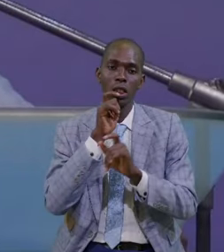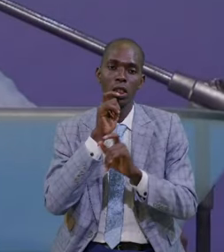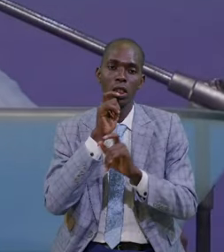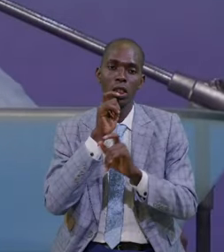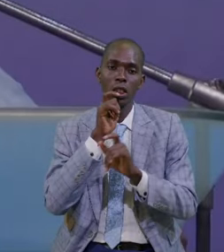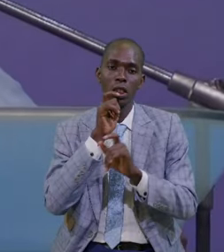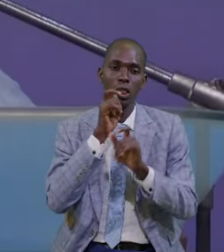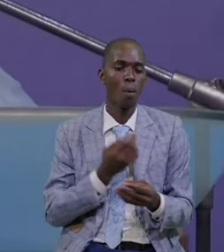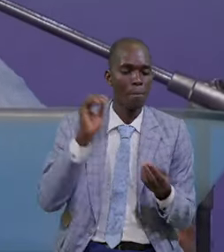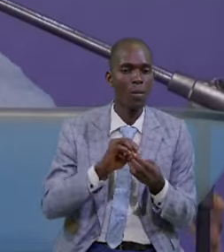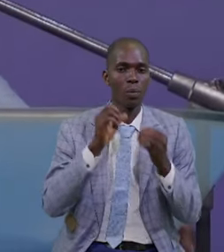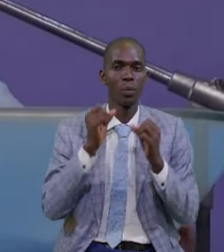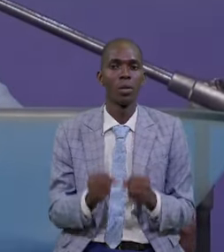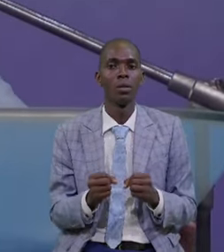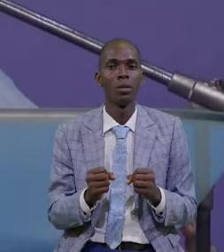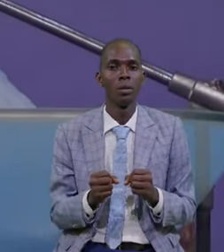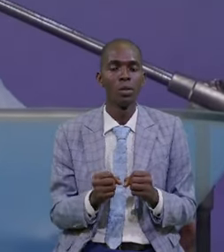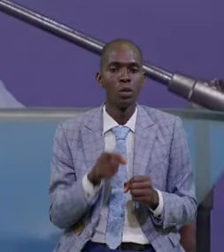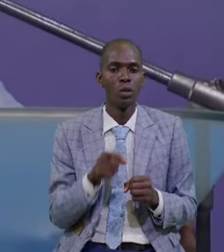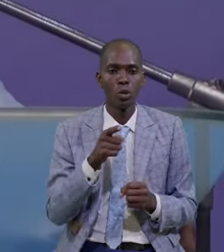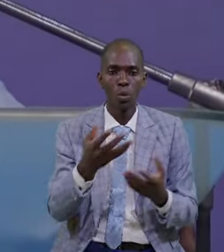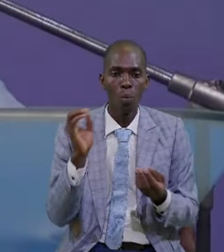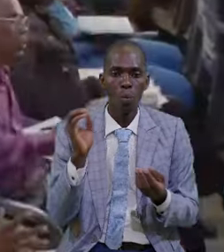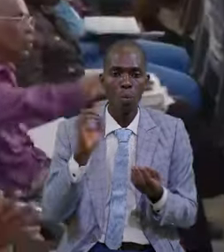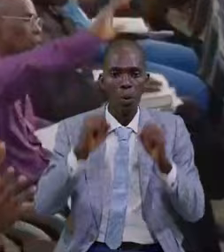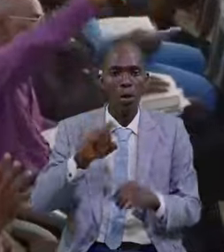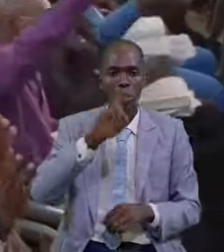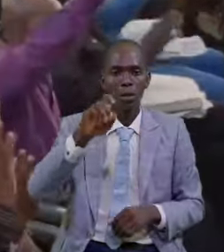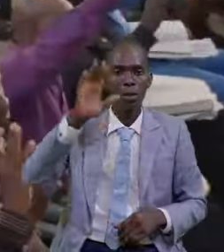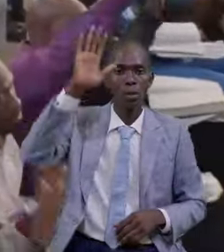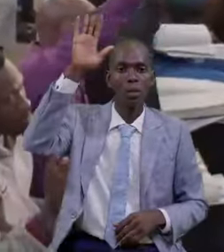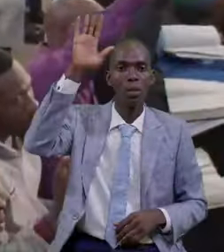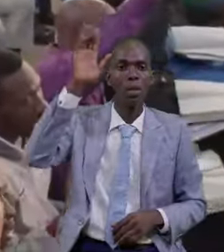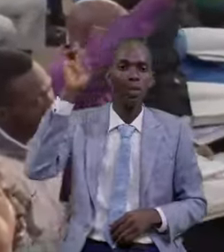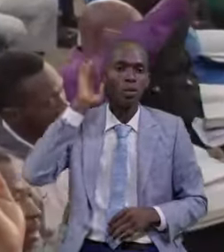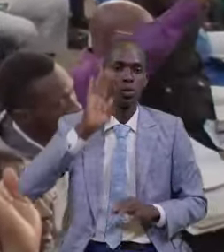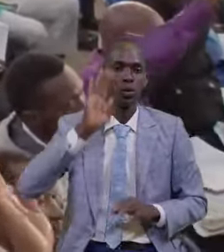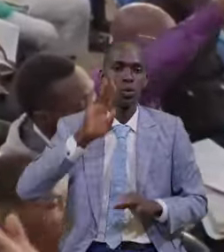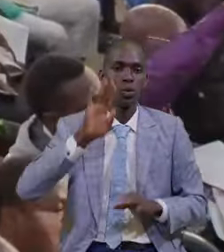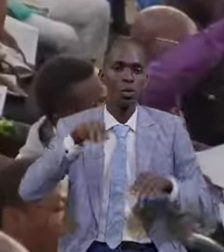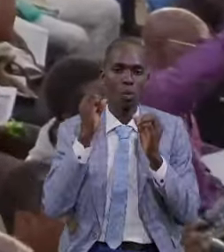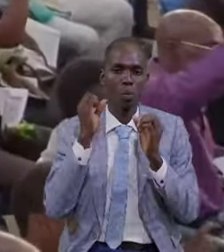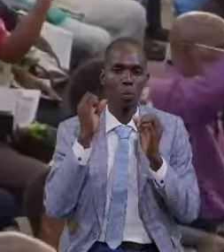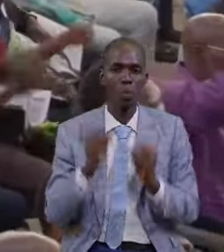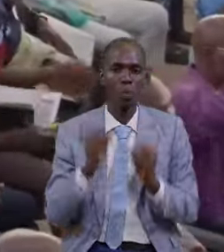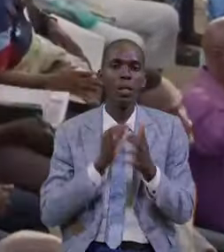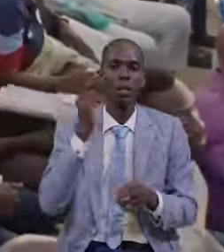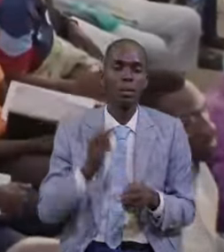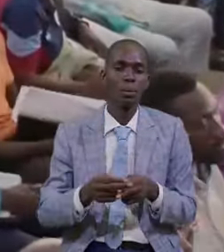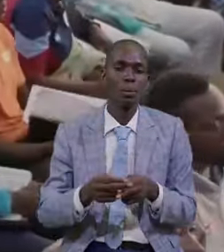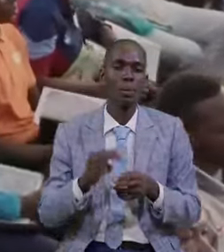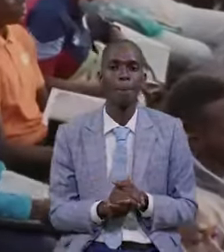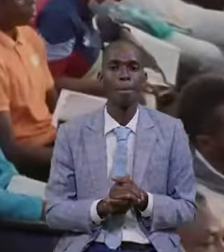power. Any candidate for more power, he'll give unto you in Jesus' name. Look